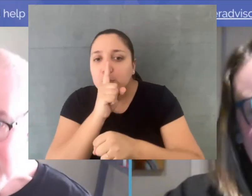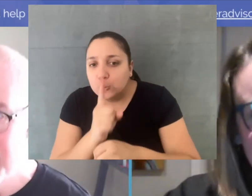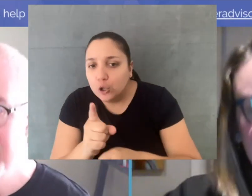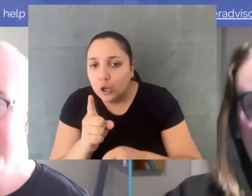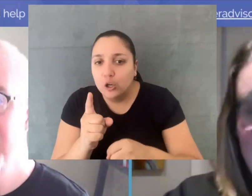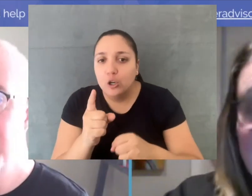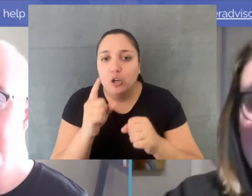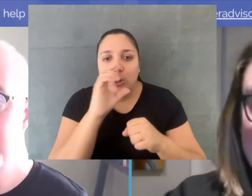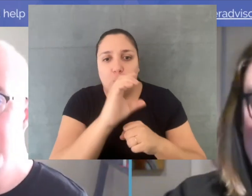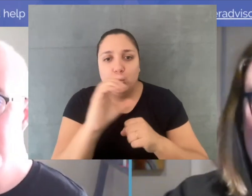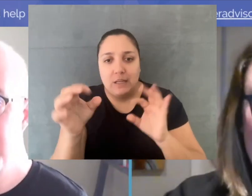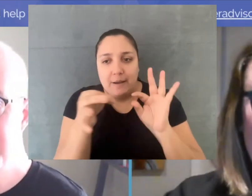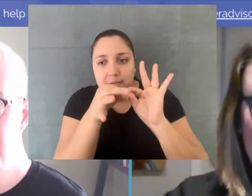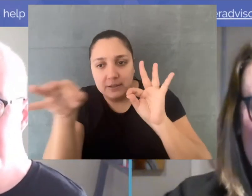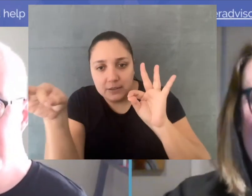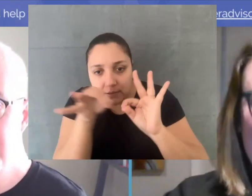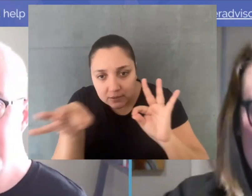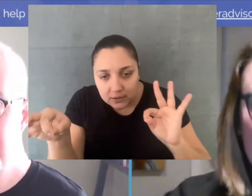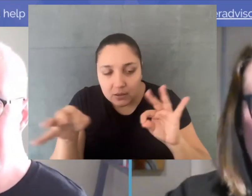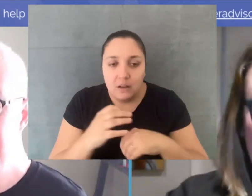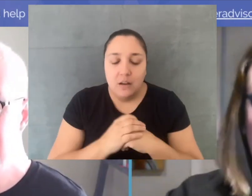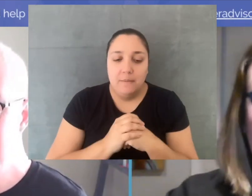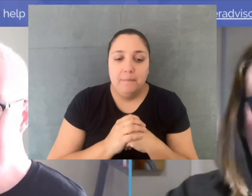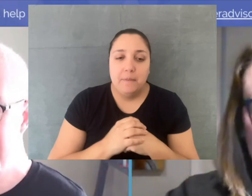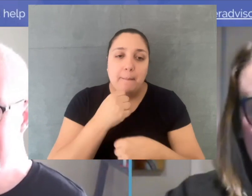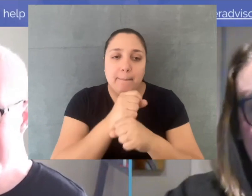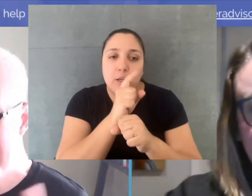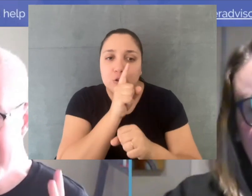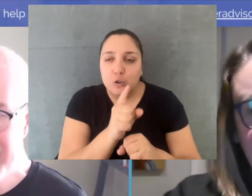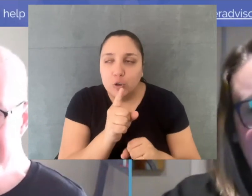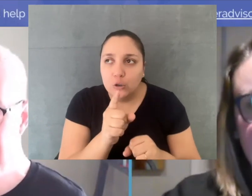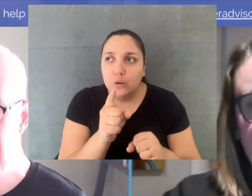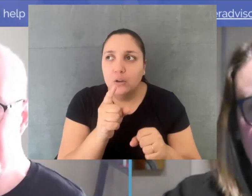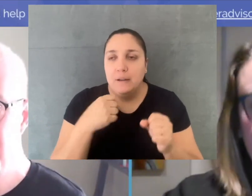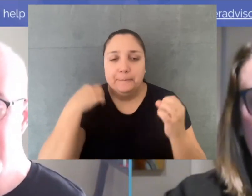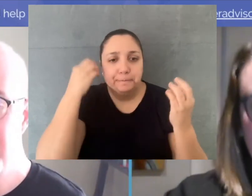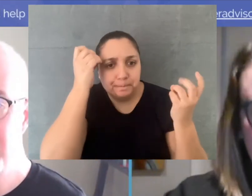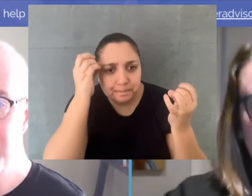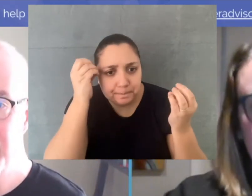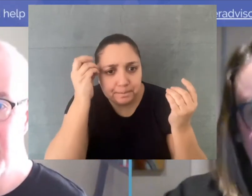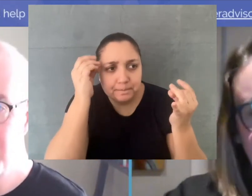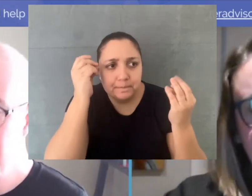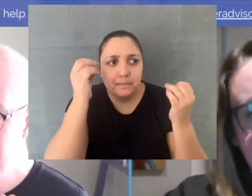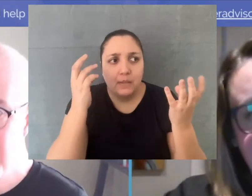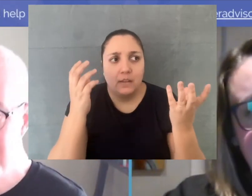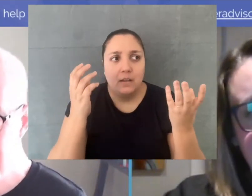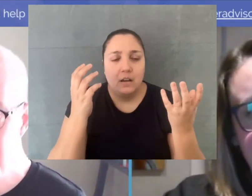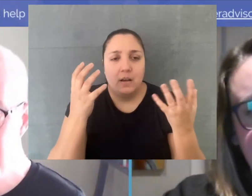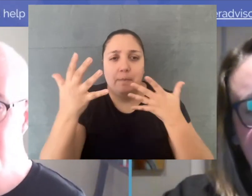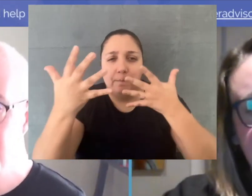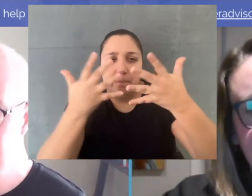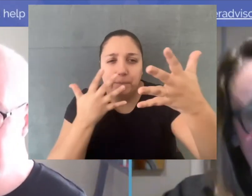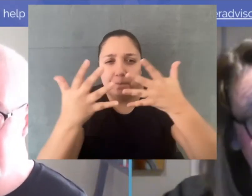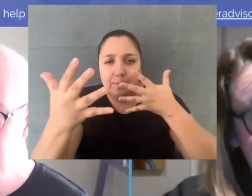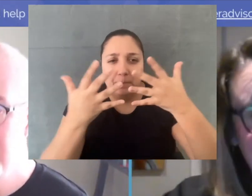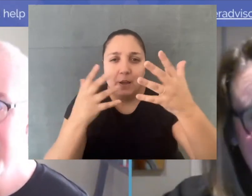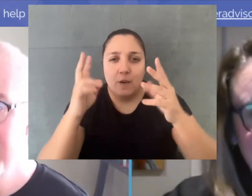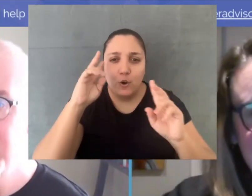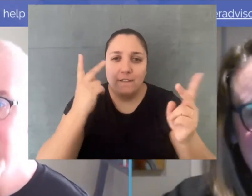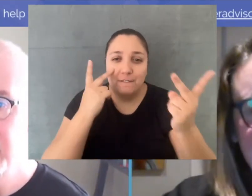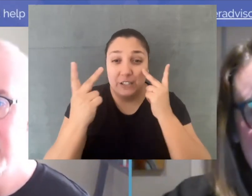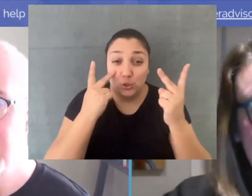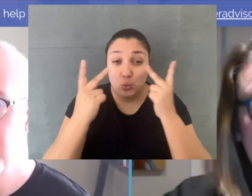are captioned whenever possible, making sure that I'm thinking at least about contrast issues for